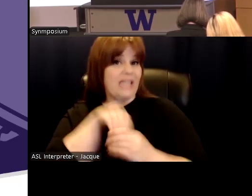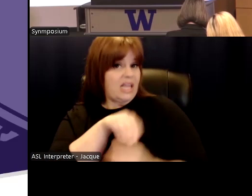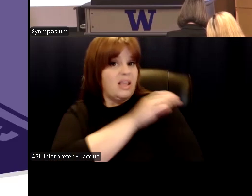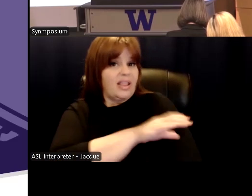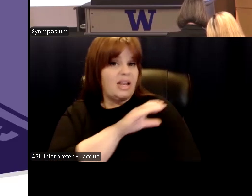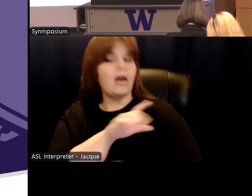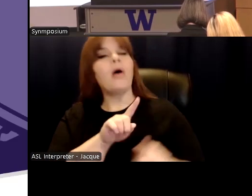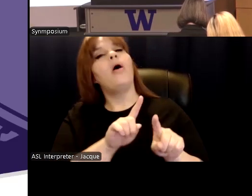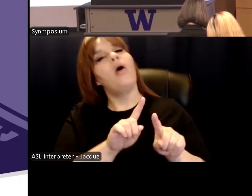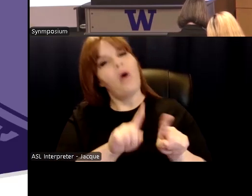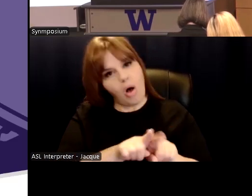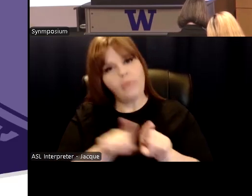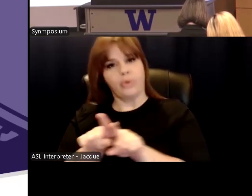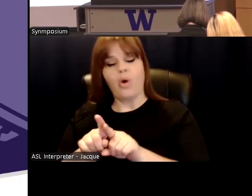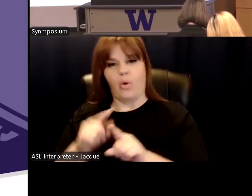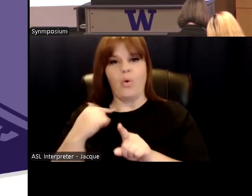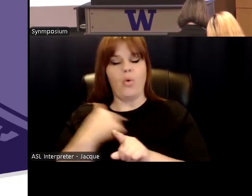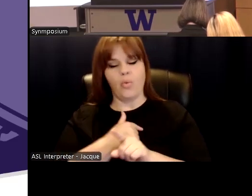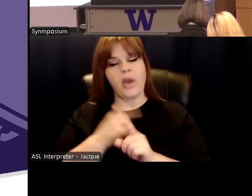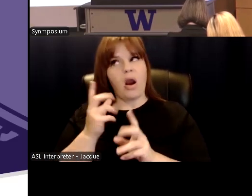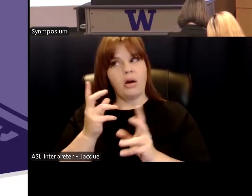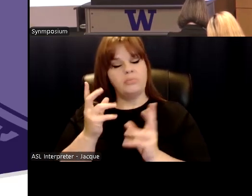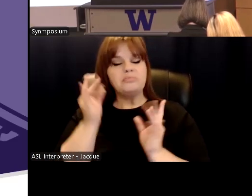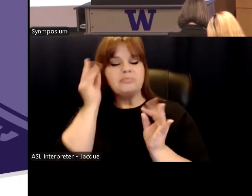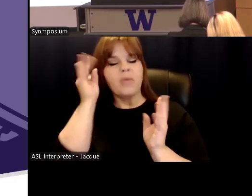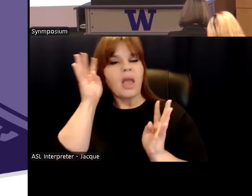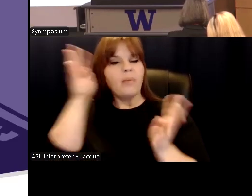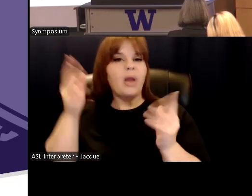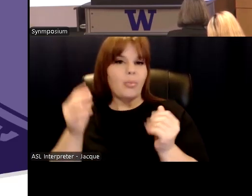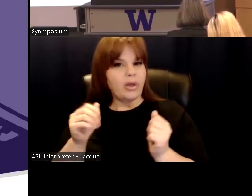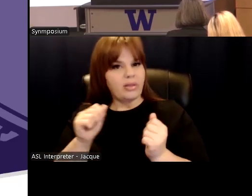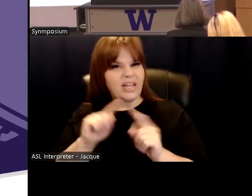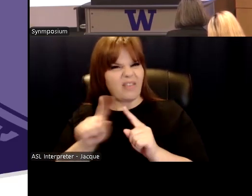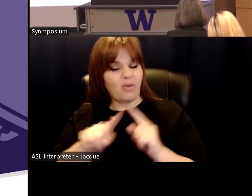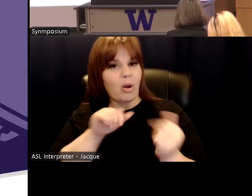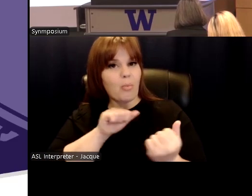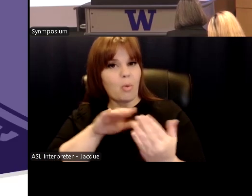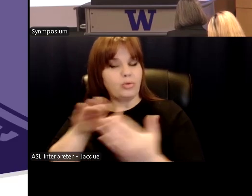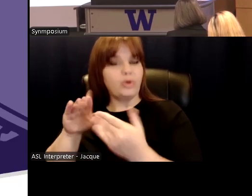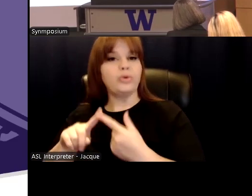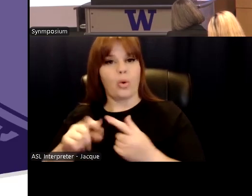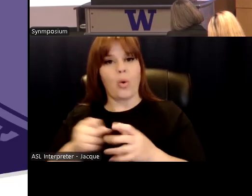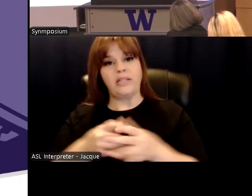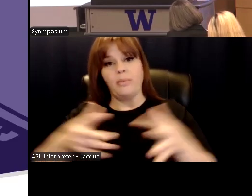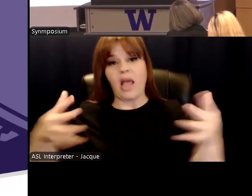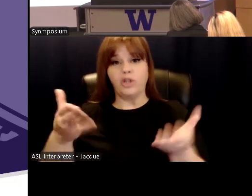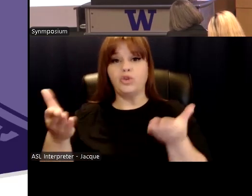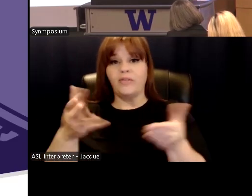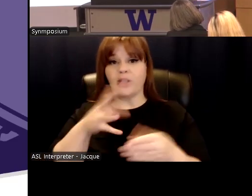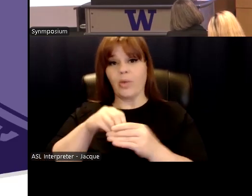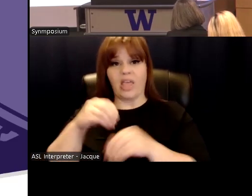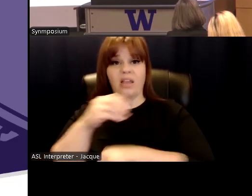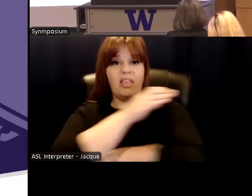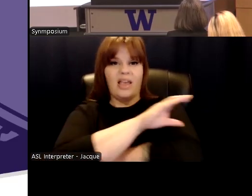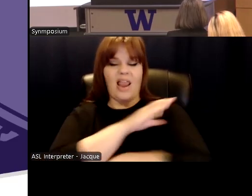also really taking some innovative approaches to try to expand the services in the clinic and advance how care